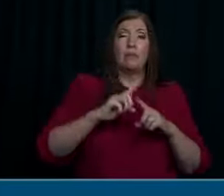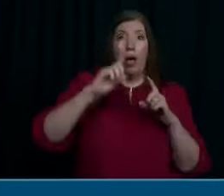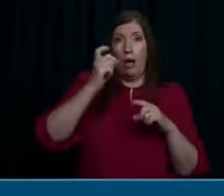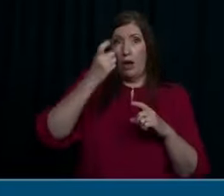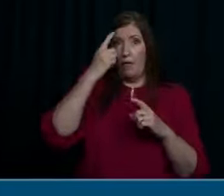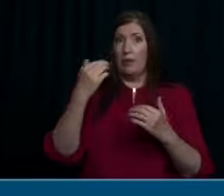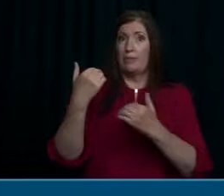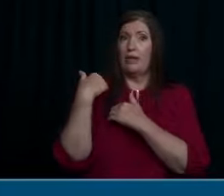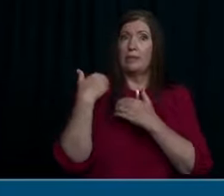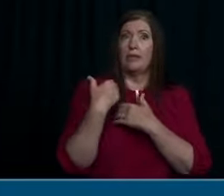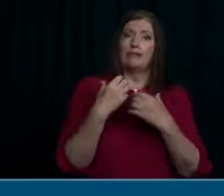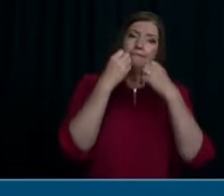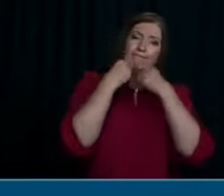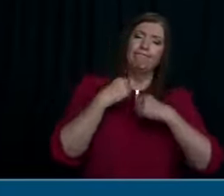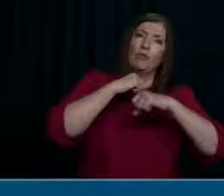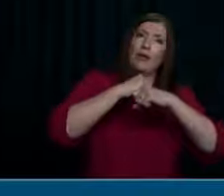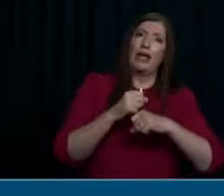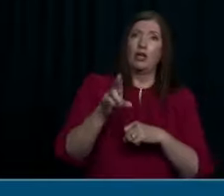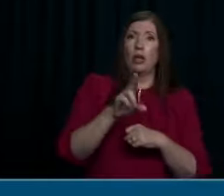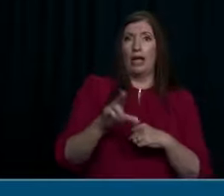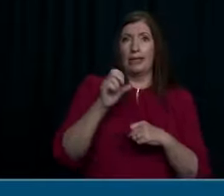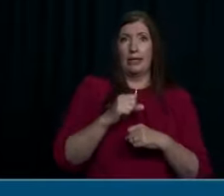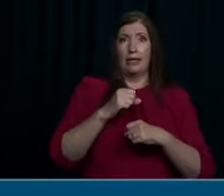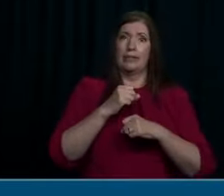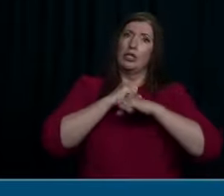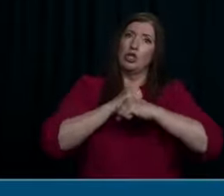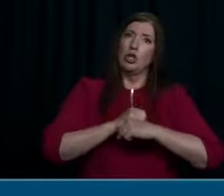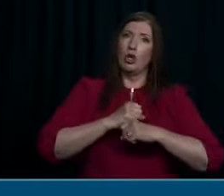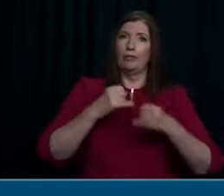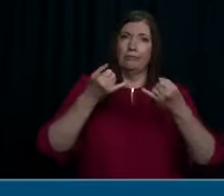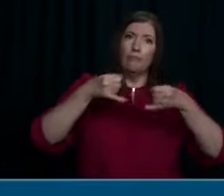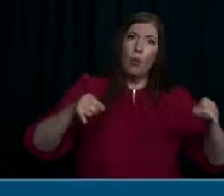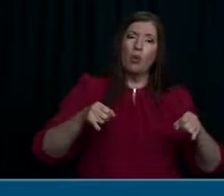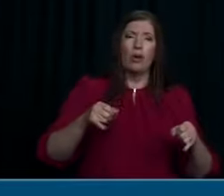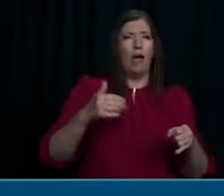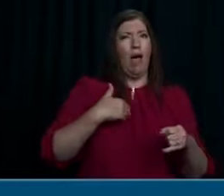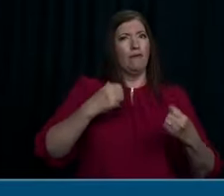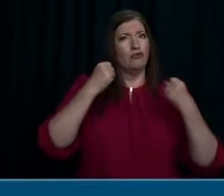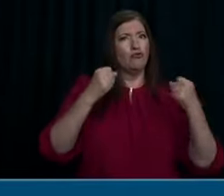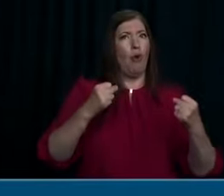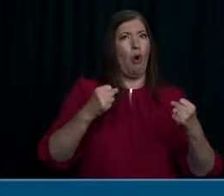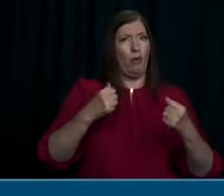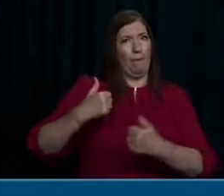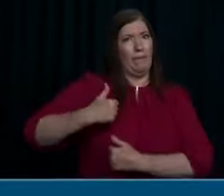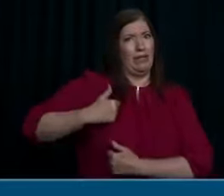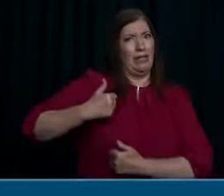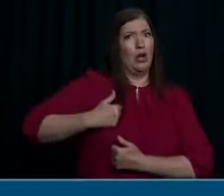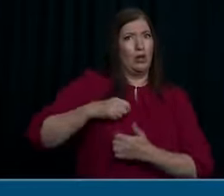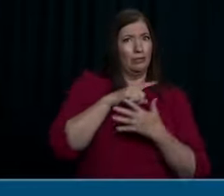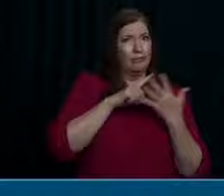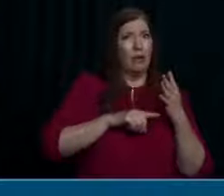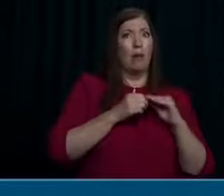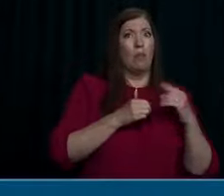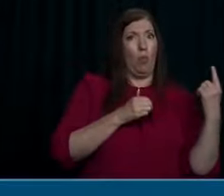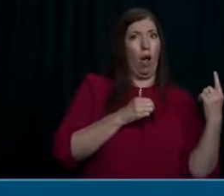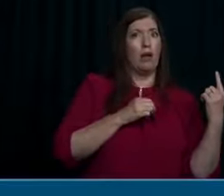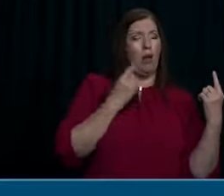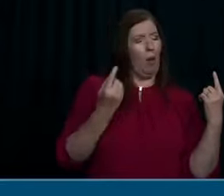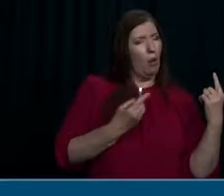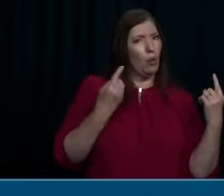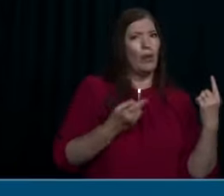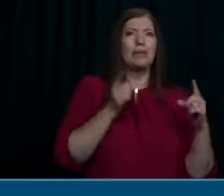protect the United States, is to secure its borders, is to have a strong military. and those are always number one.